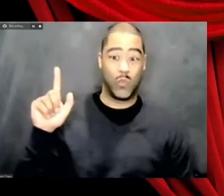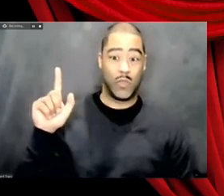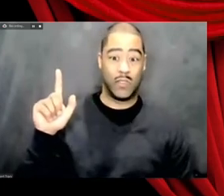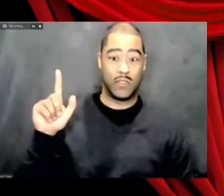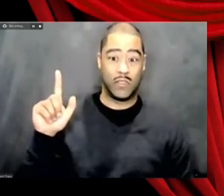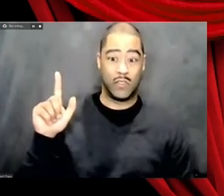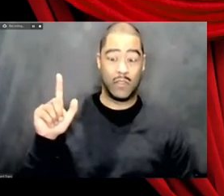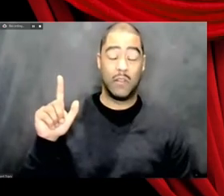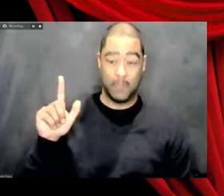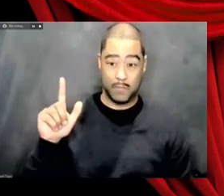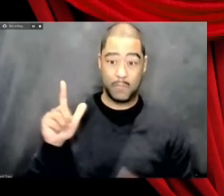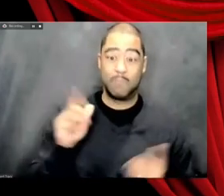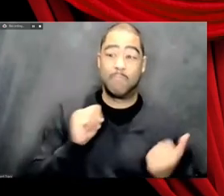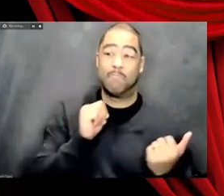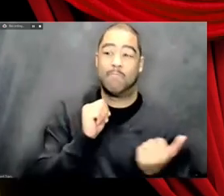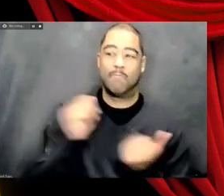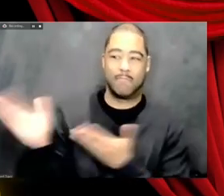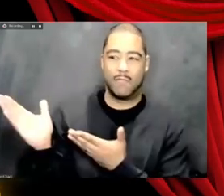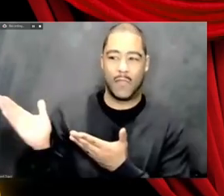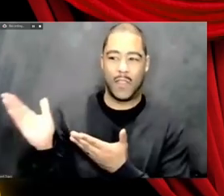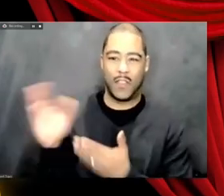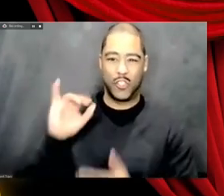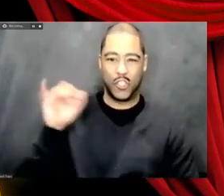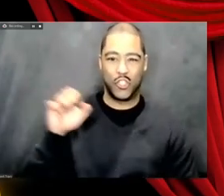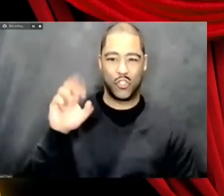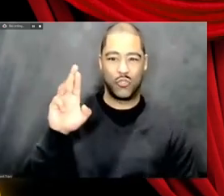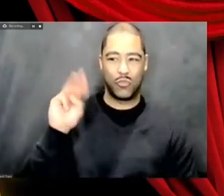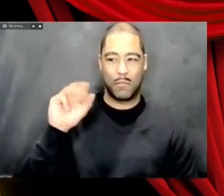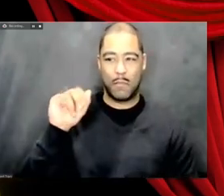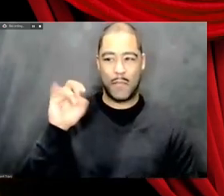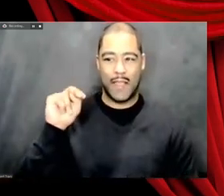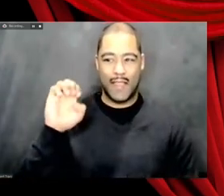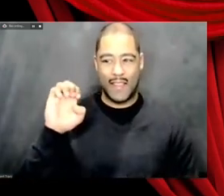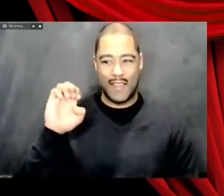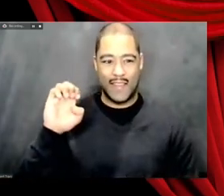up for Jermaine Gitana.